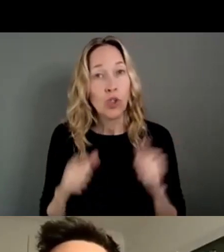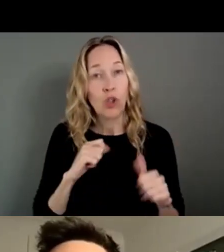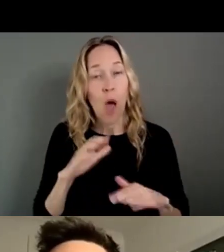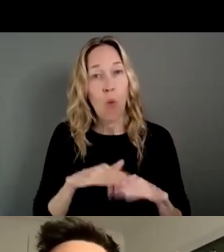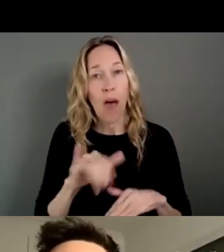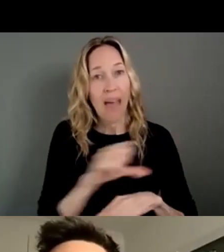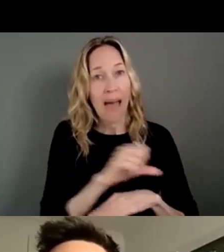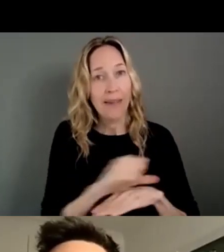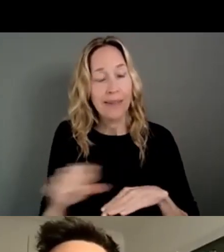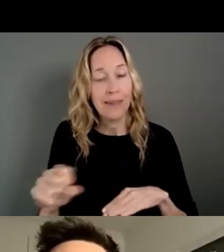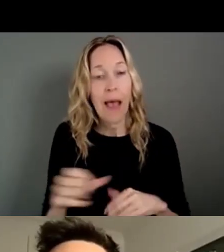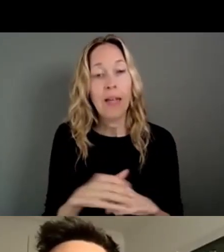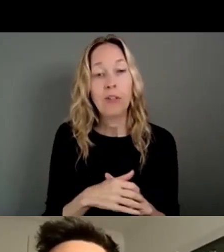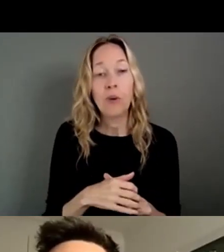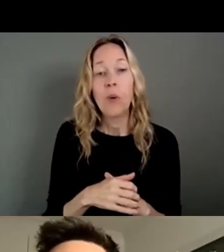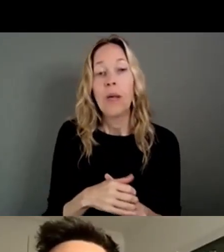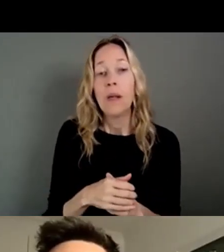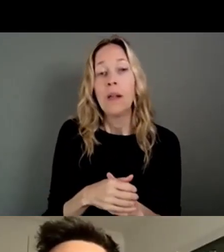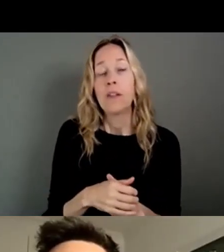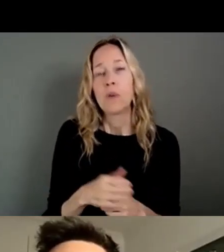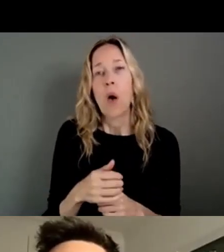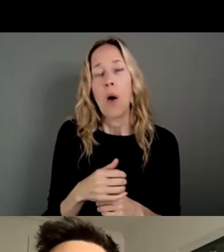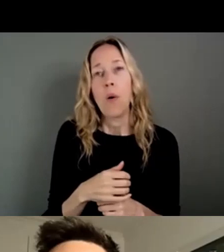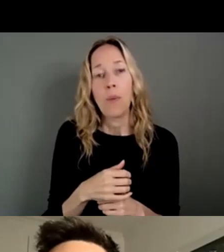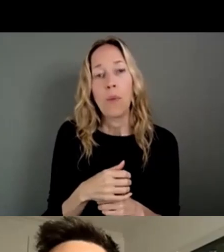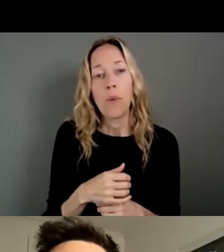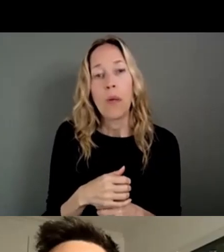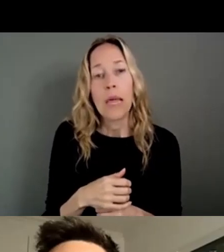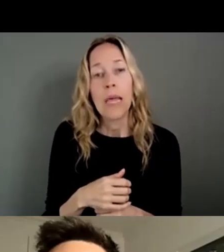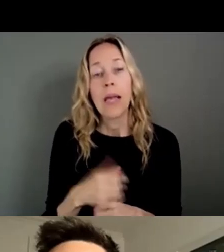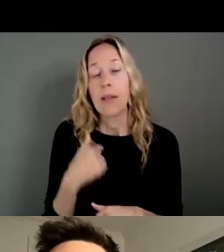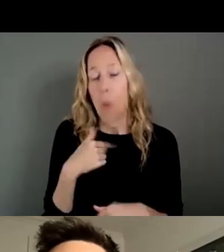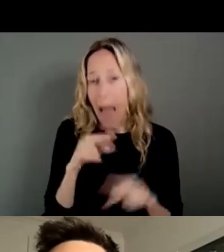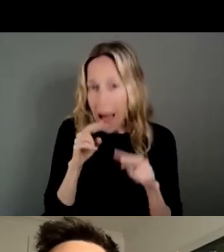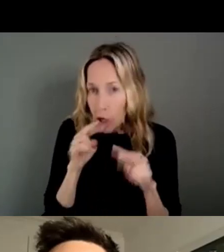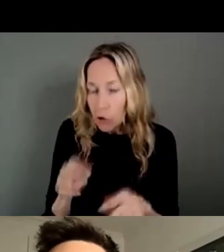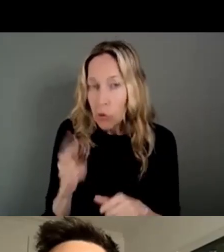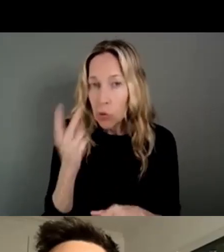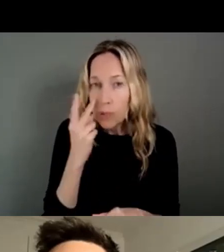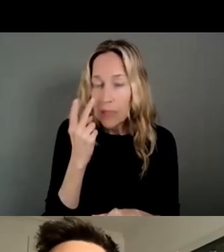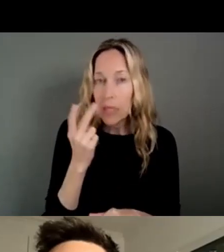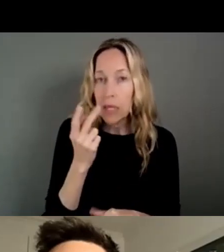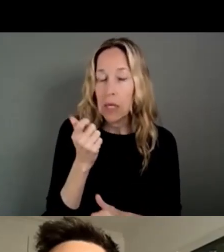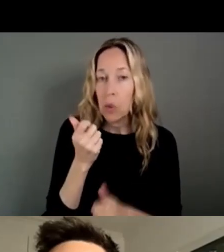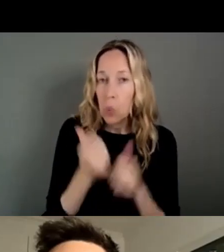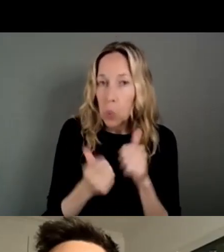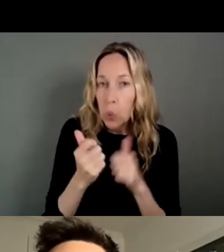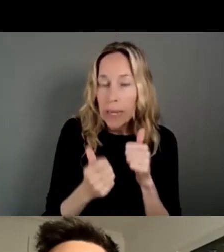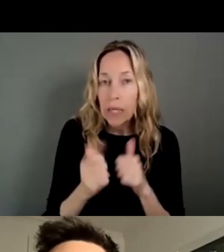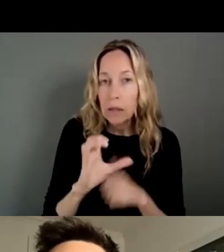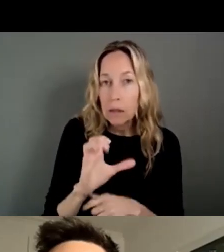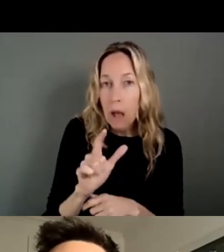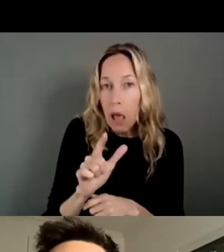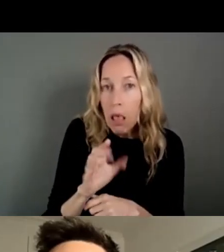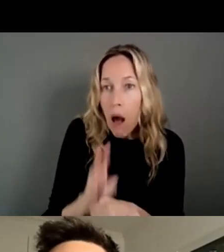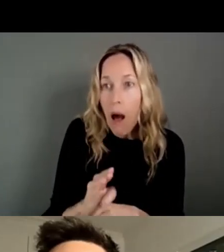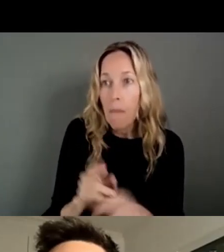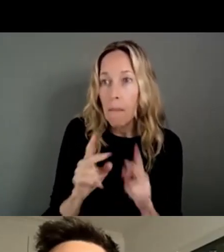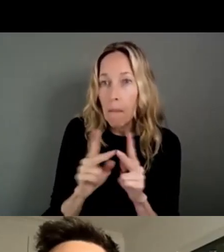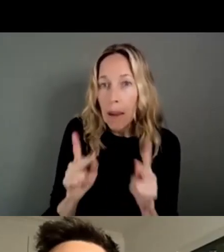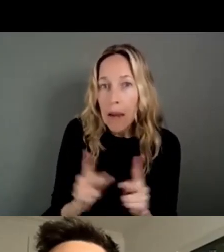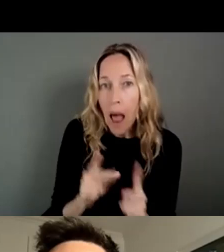looking at seeing, you know, yeah, you're playing in this theater or that club or whatever, and I can see